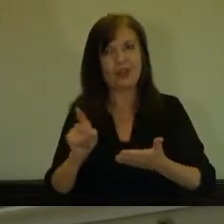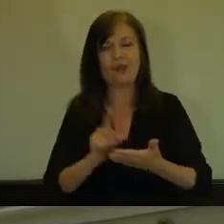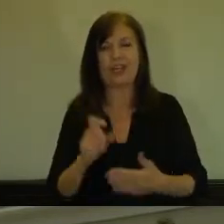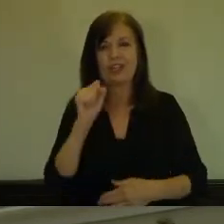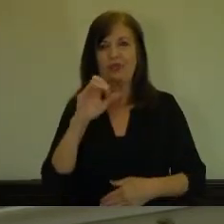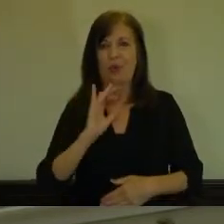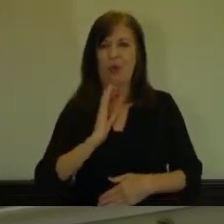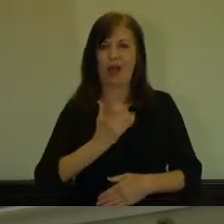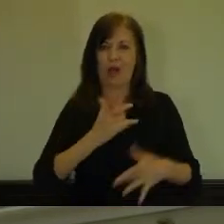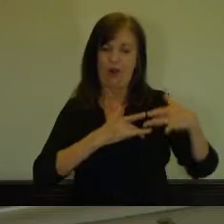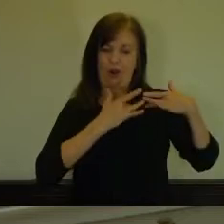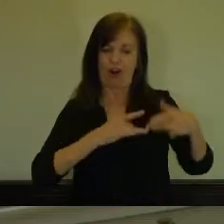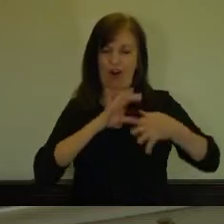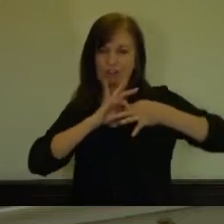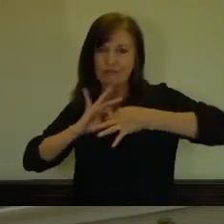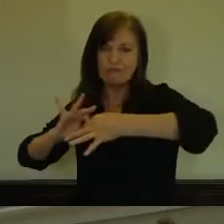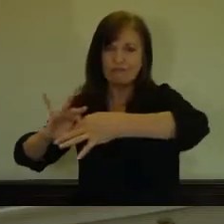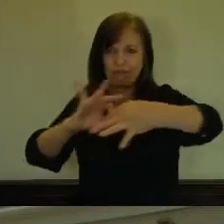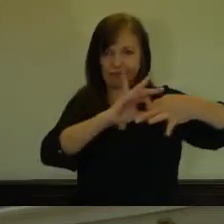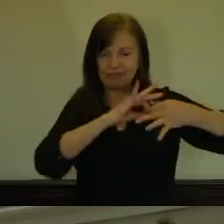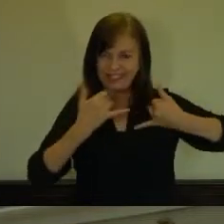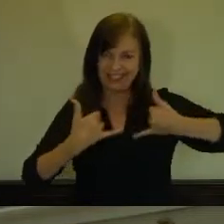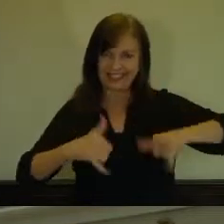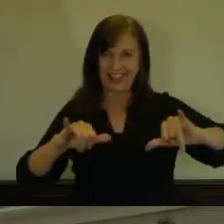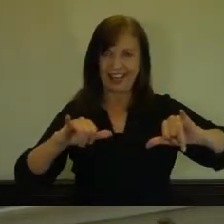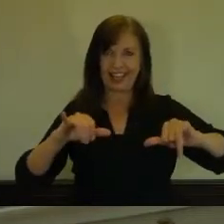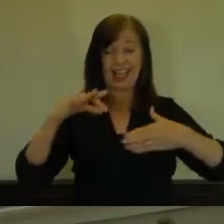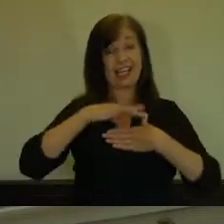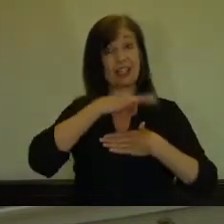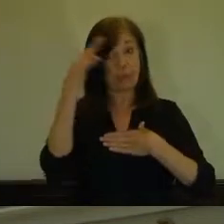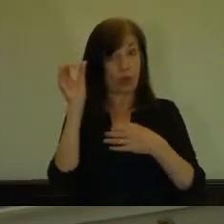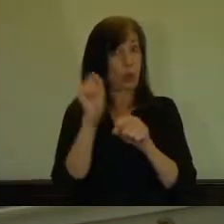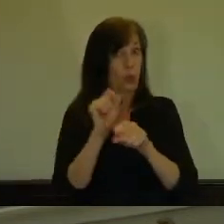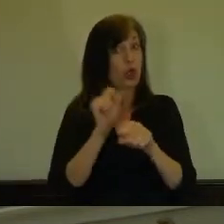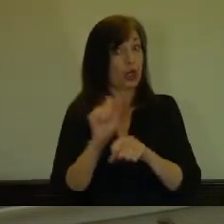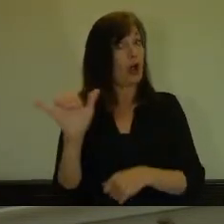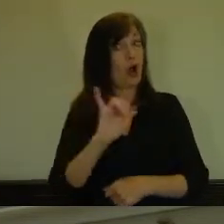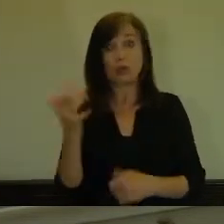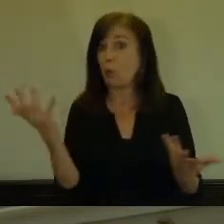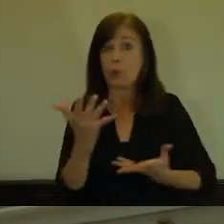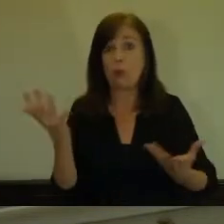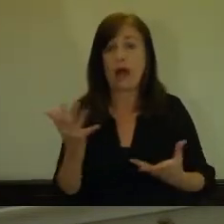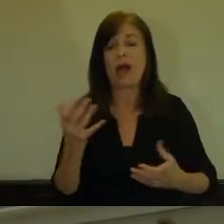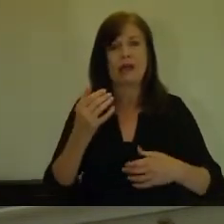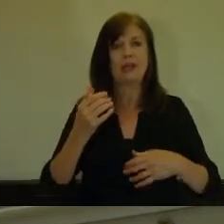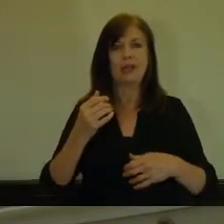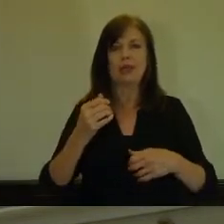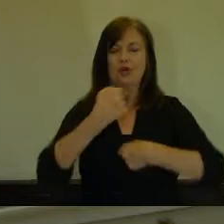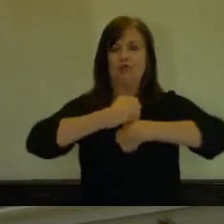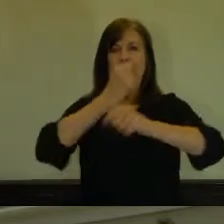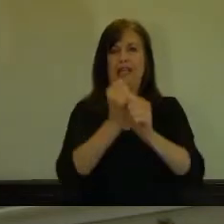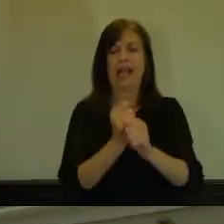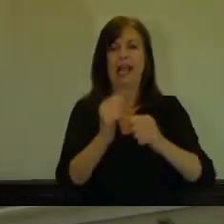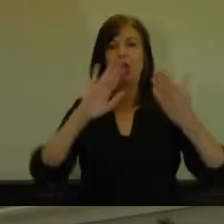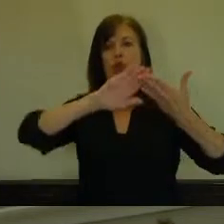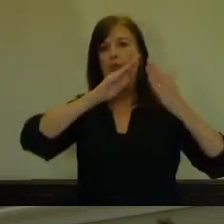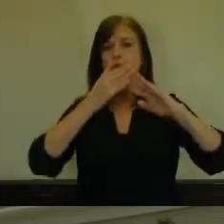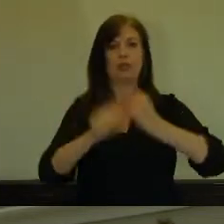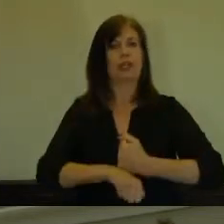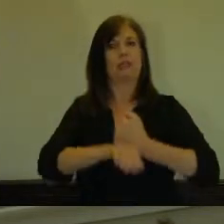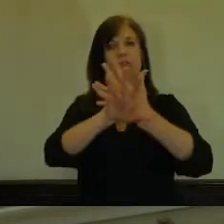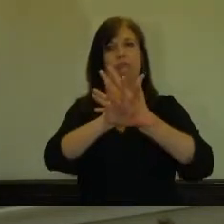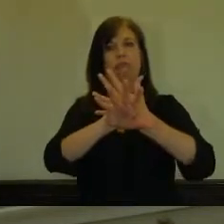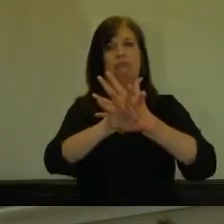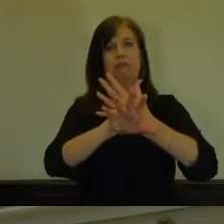hearts connected. The Spirit has been at work in creating a virtual community. This past week,